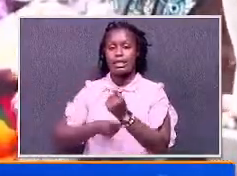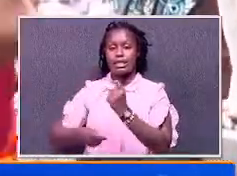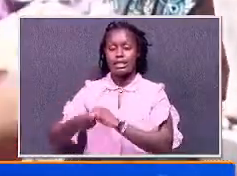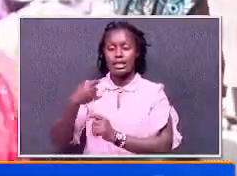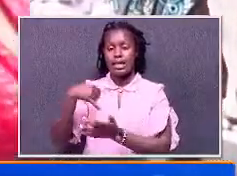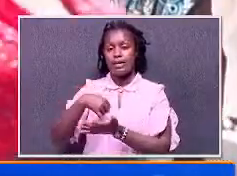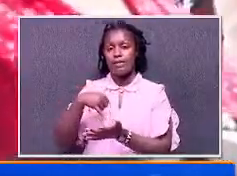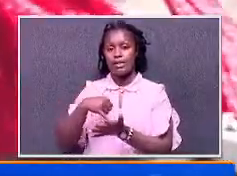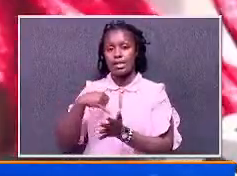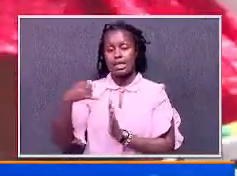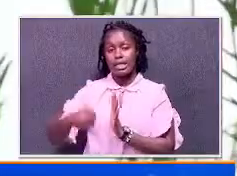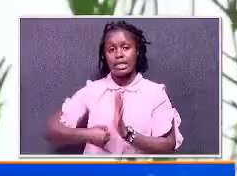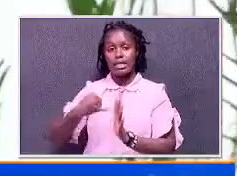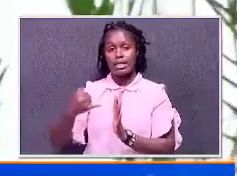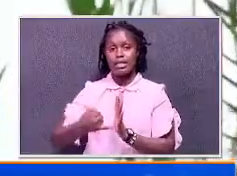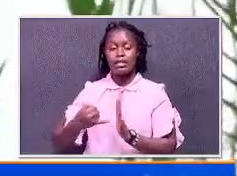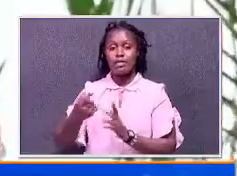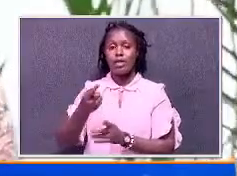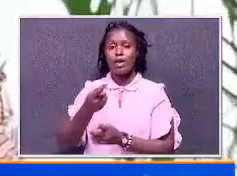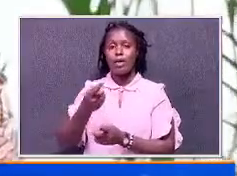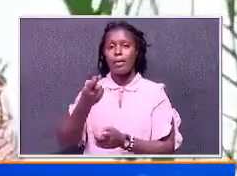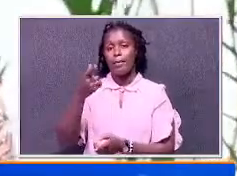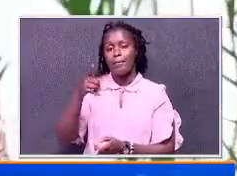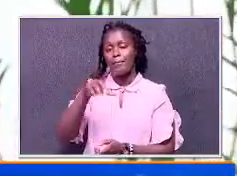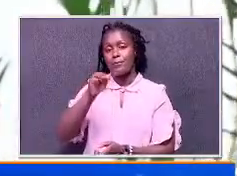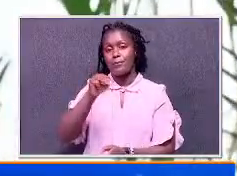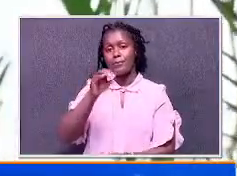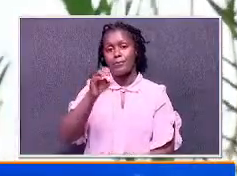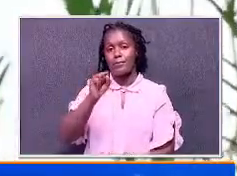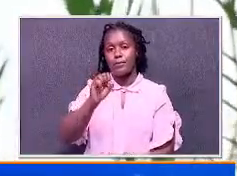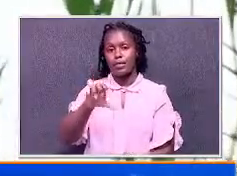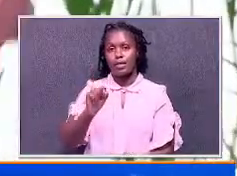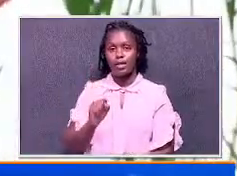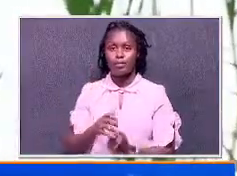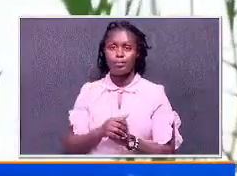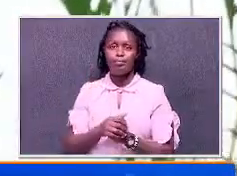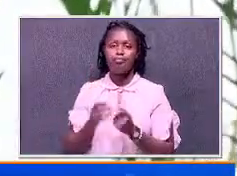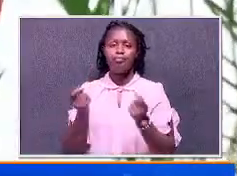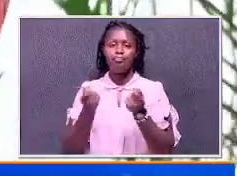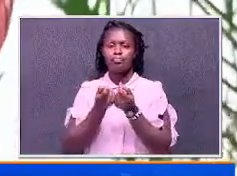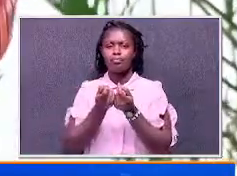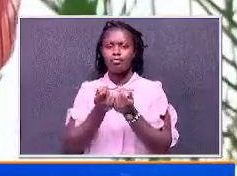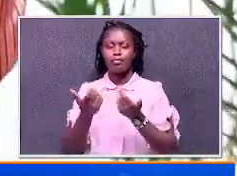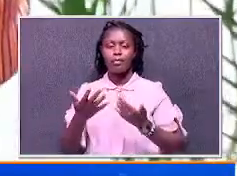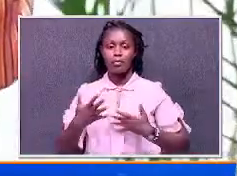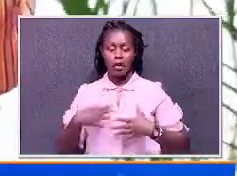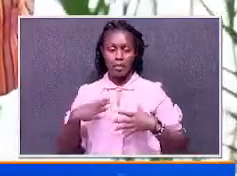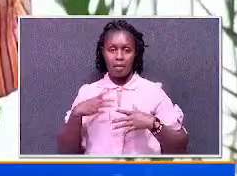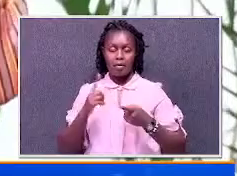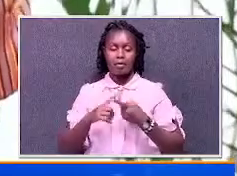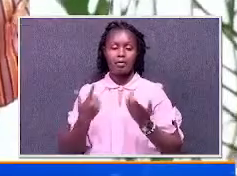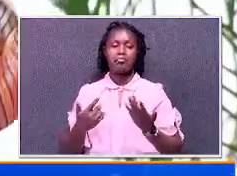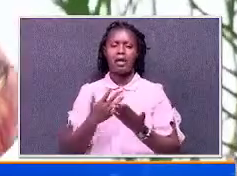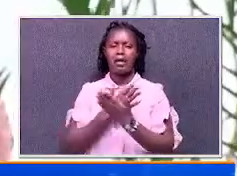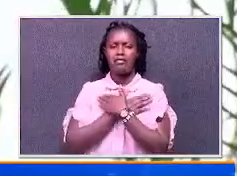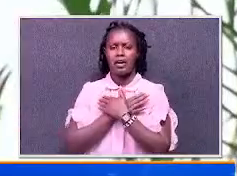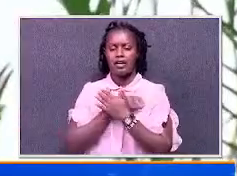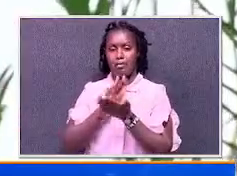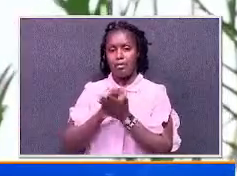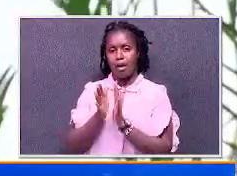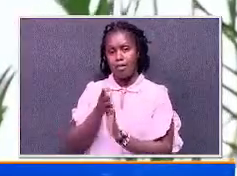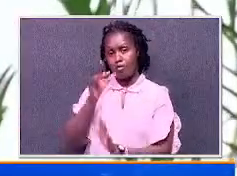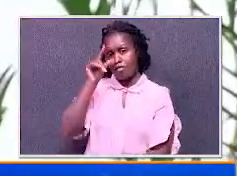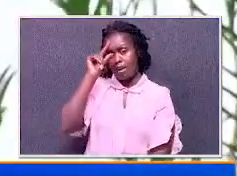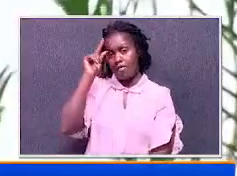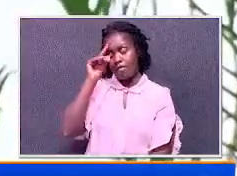Industry, Moses Kuria. Watu wachache wanafanya urafiki na wafanyikazi wa serikali,